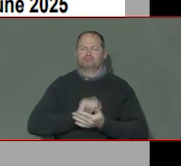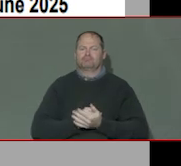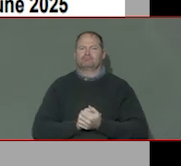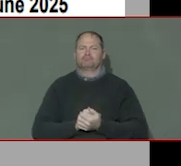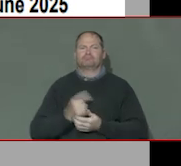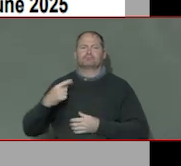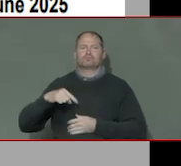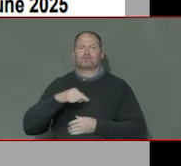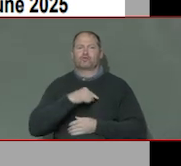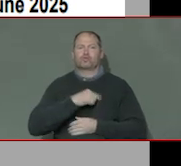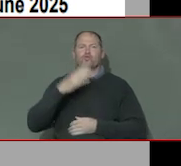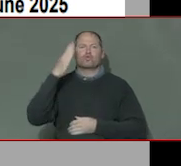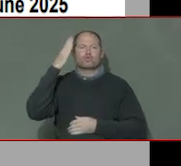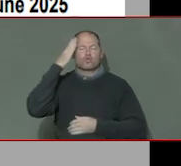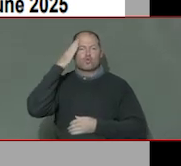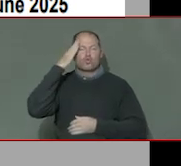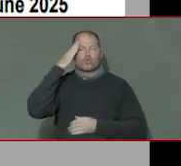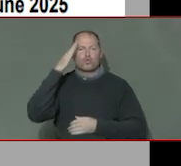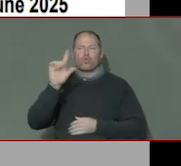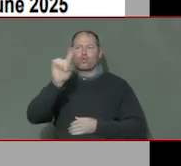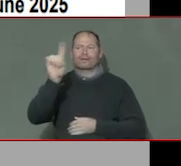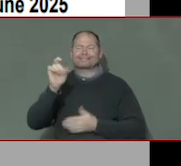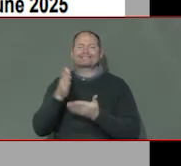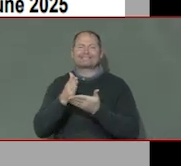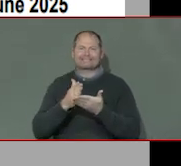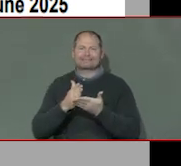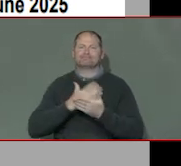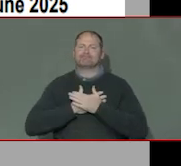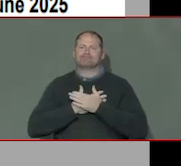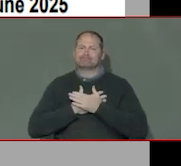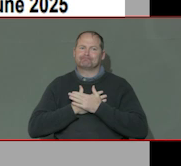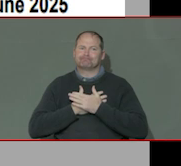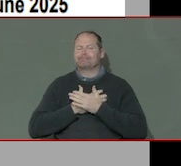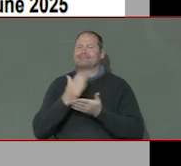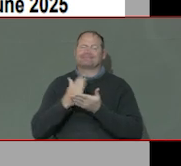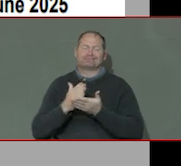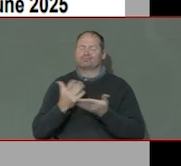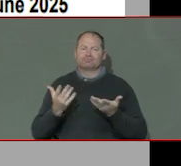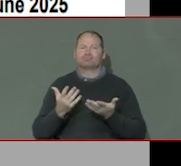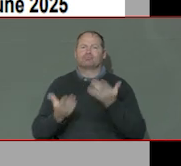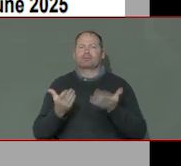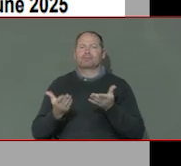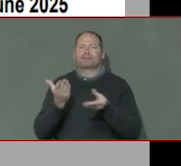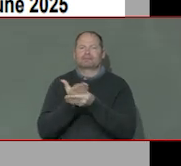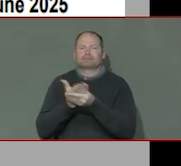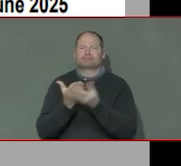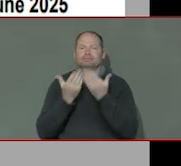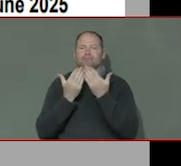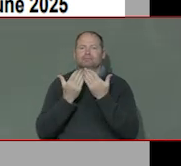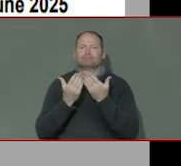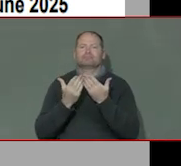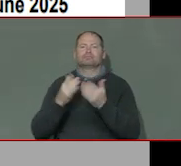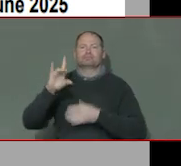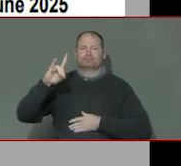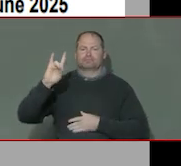are certain things that I like to ask, and usually they will give you a case study about some kind of